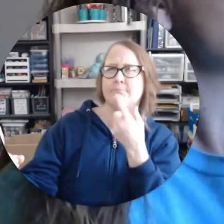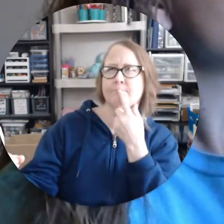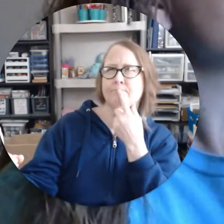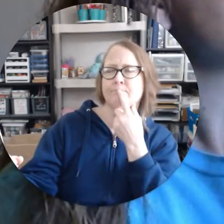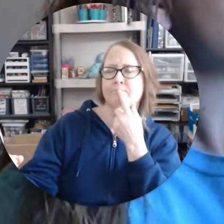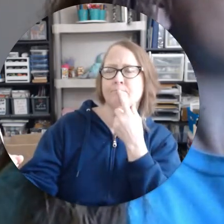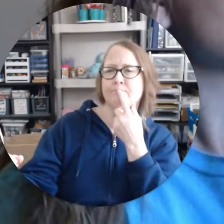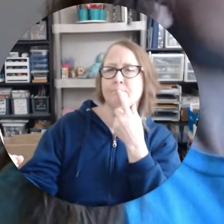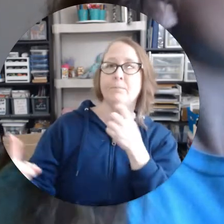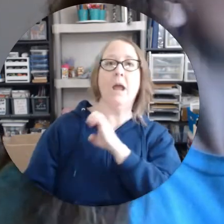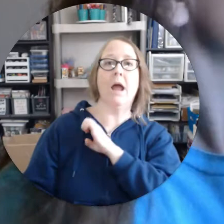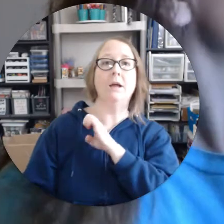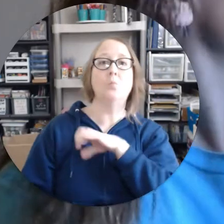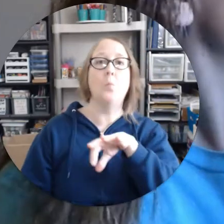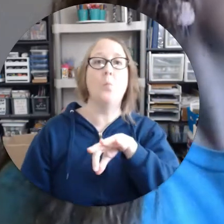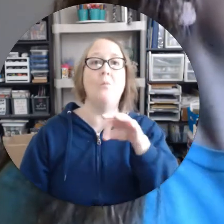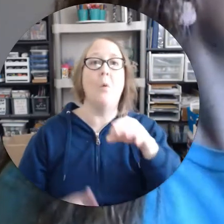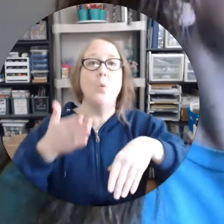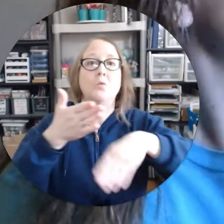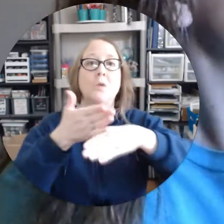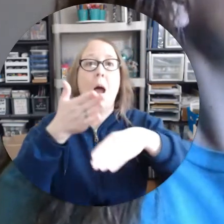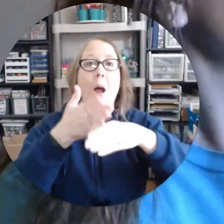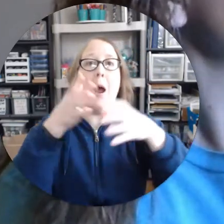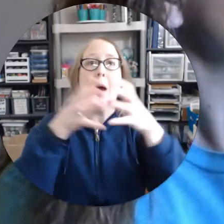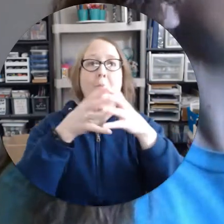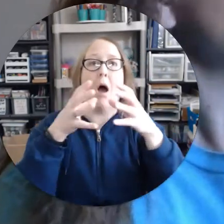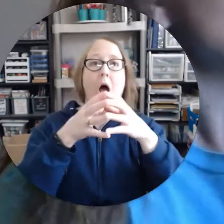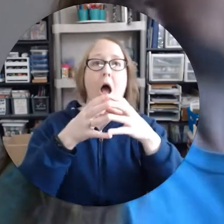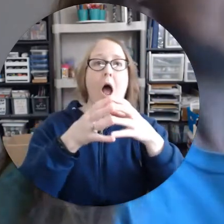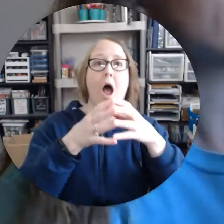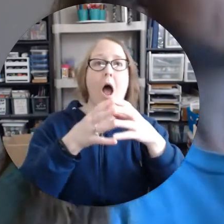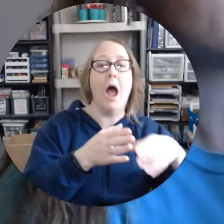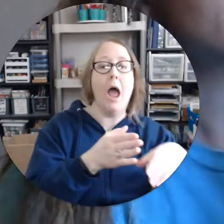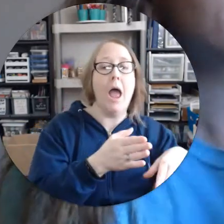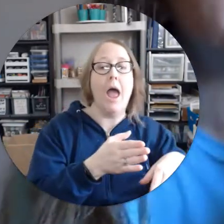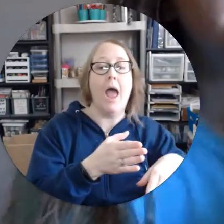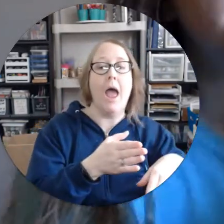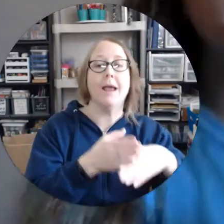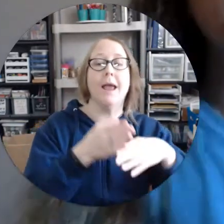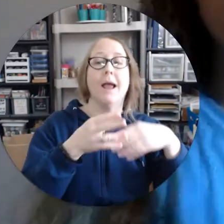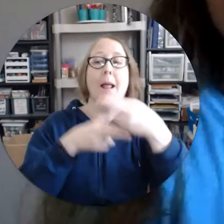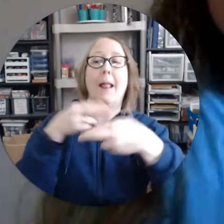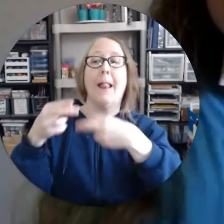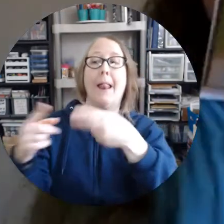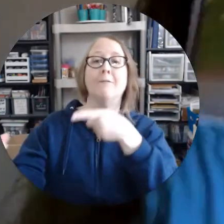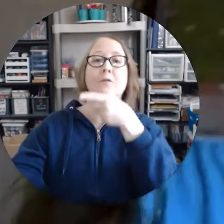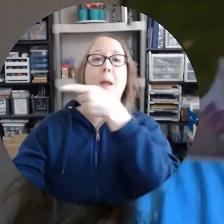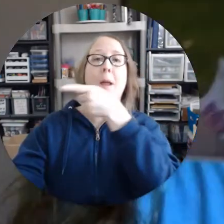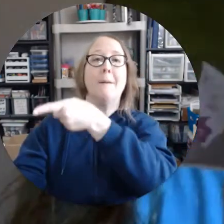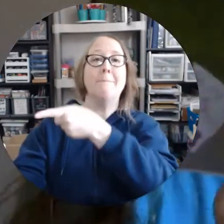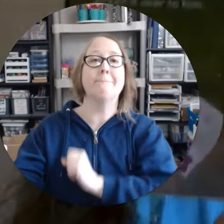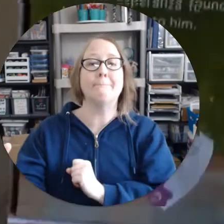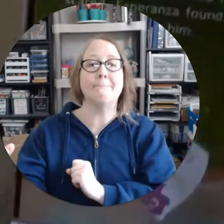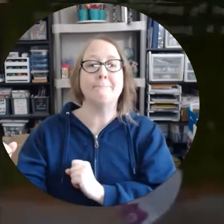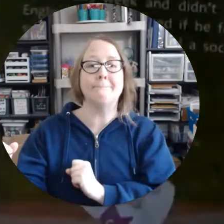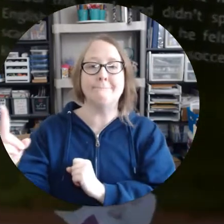Esperanza found a soccer ball and kicked it over to him.